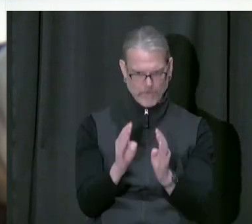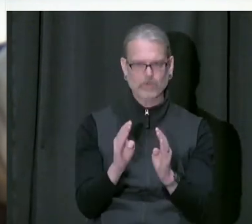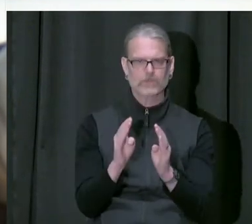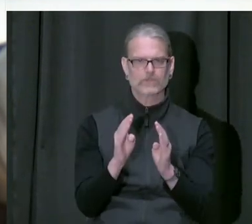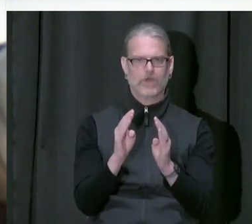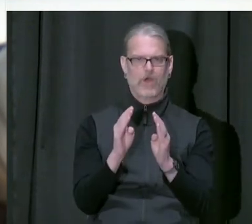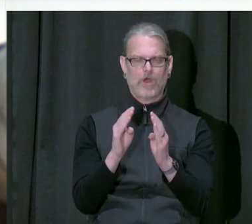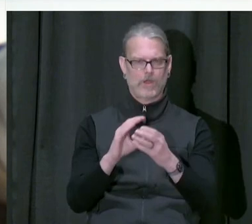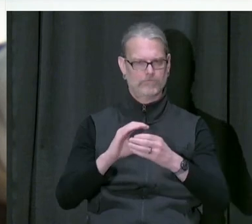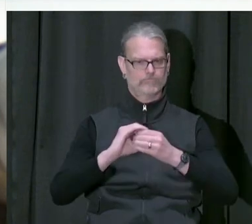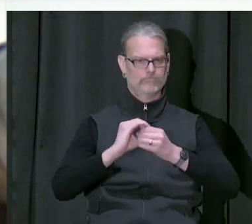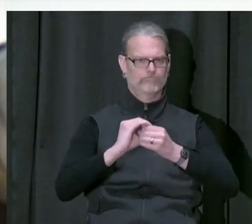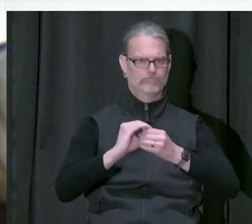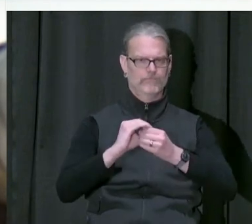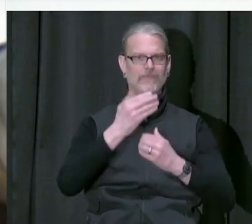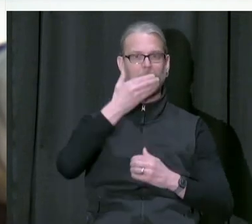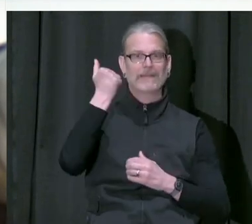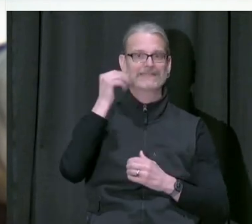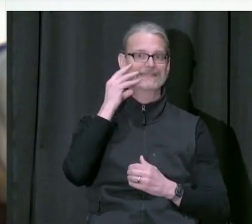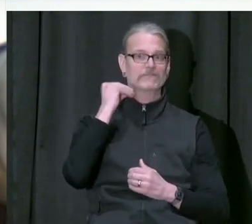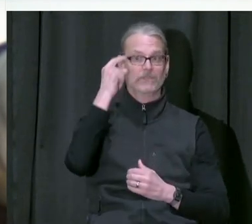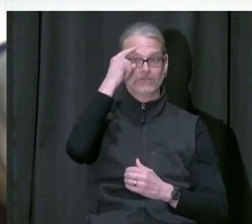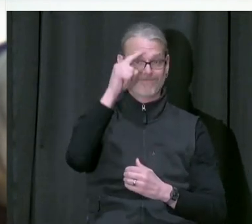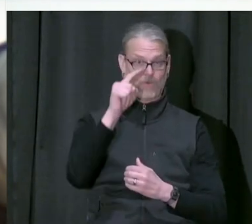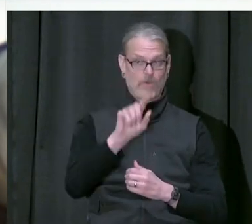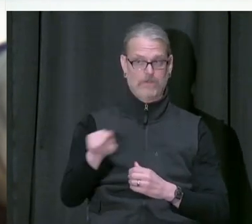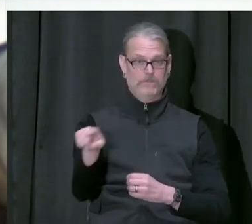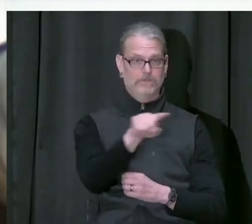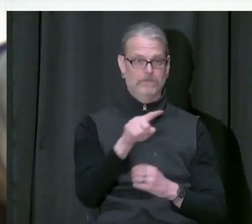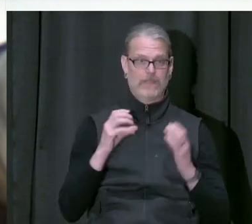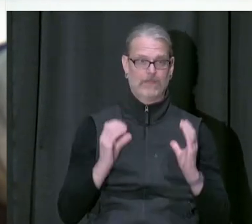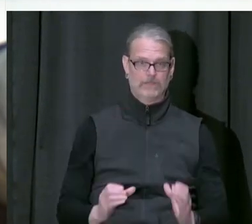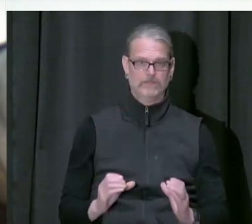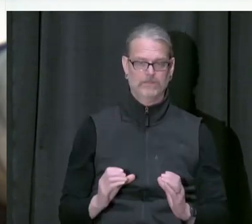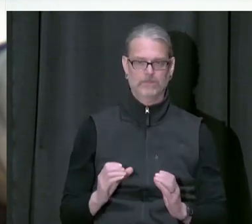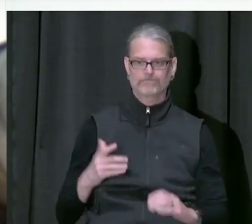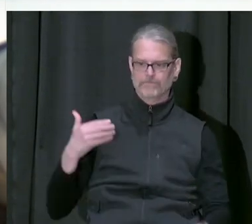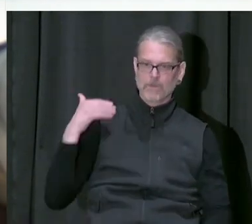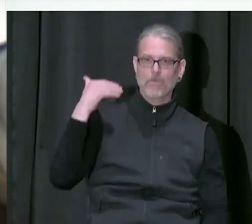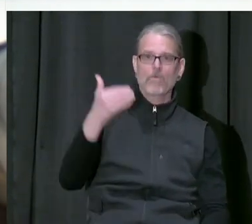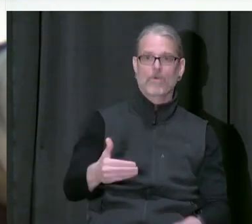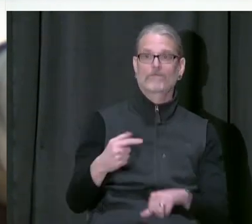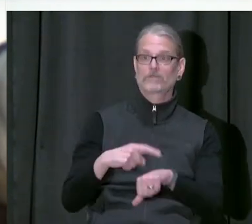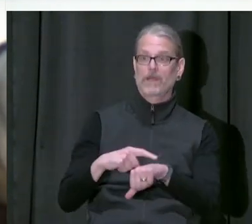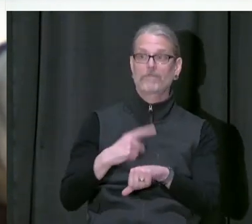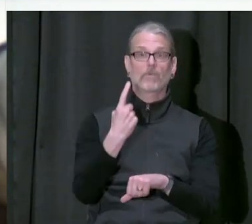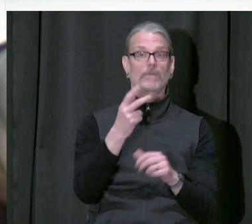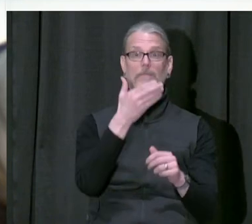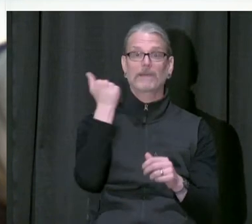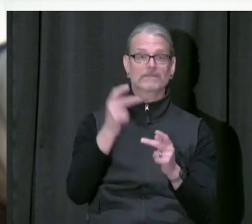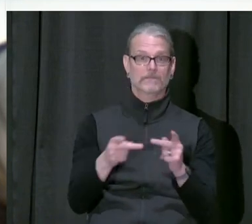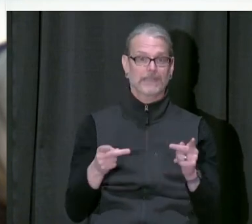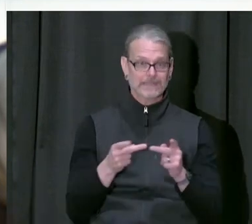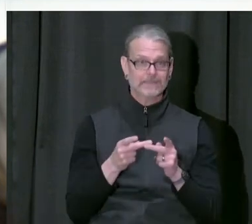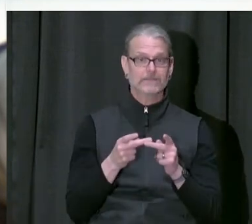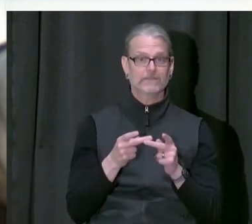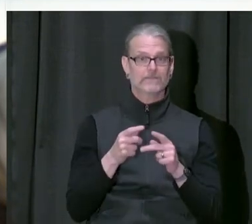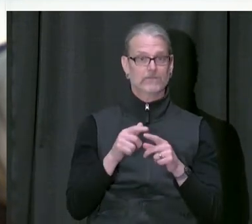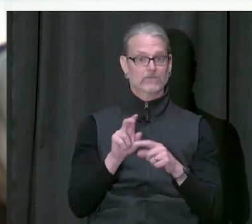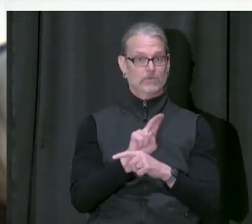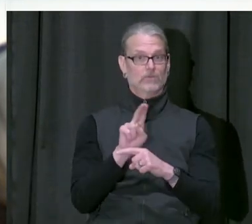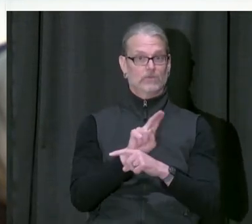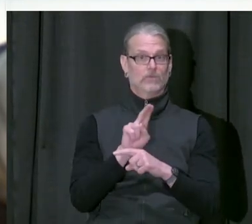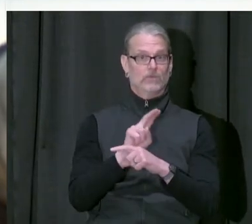best experience for the customers. And I thought over time that one of the best places to exercise